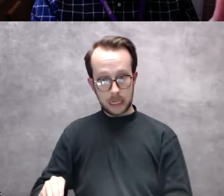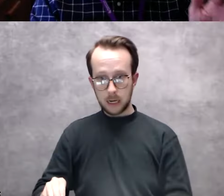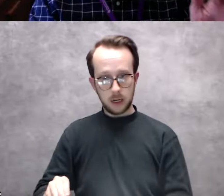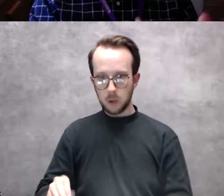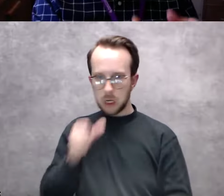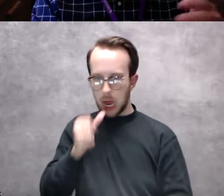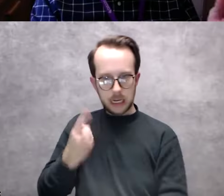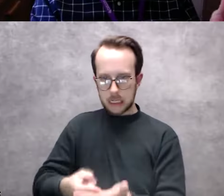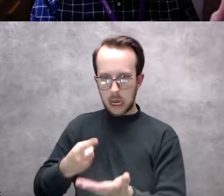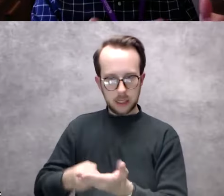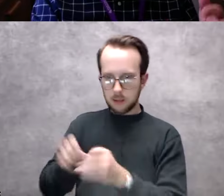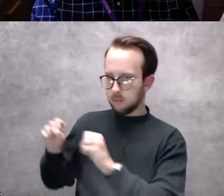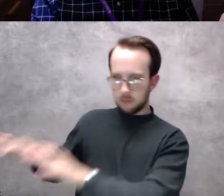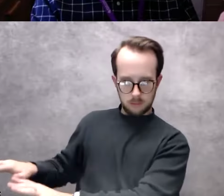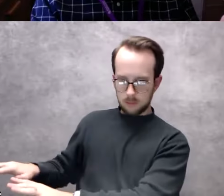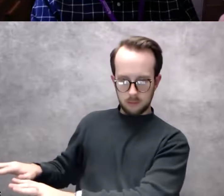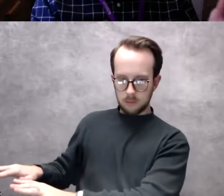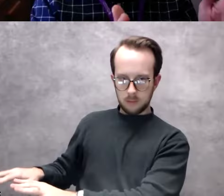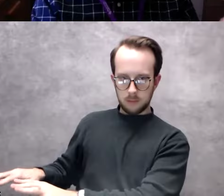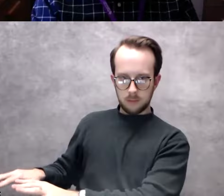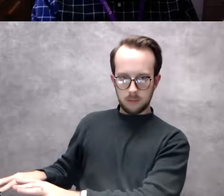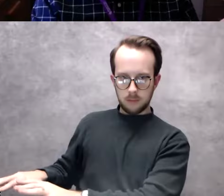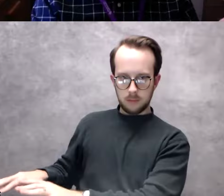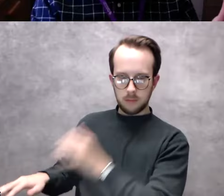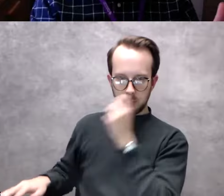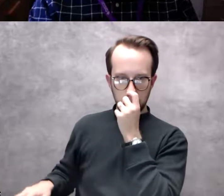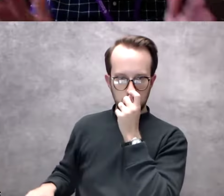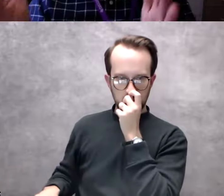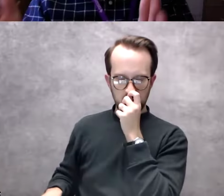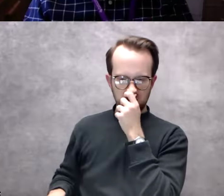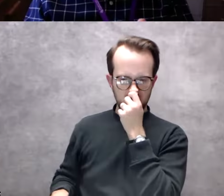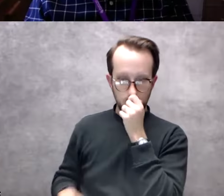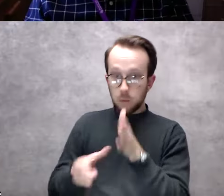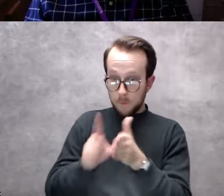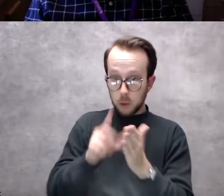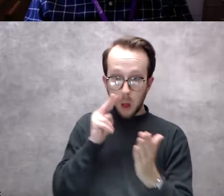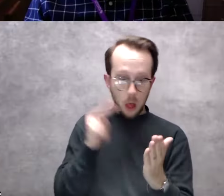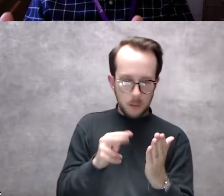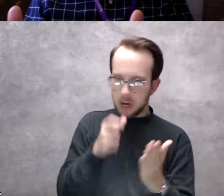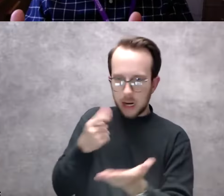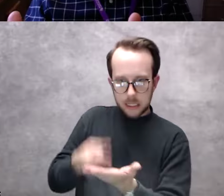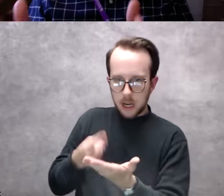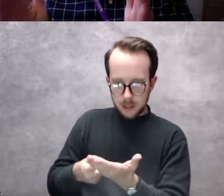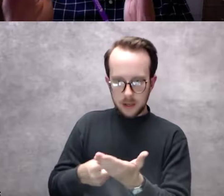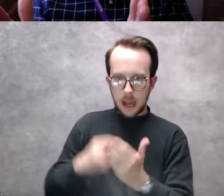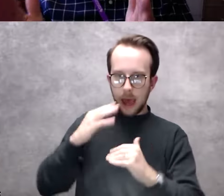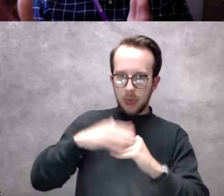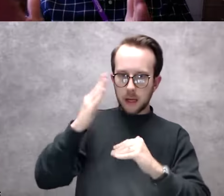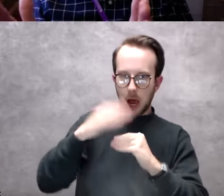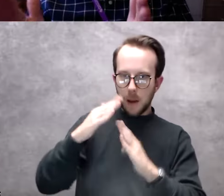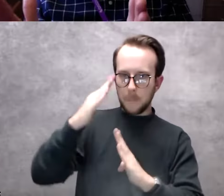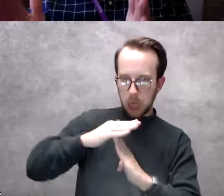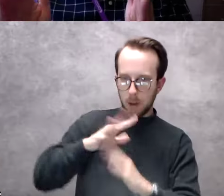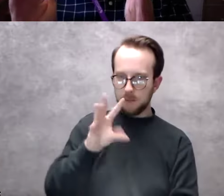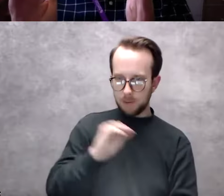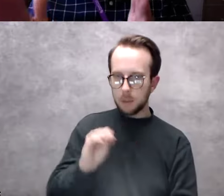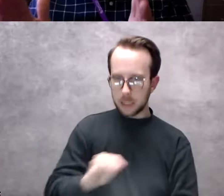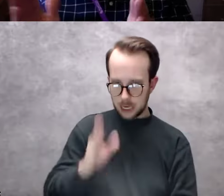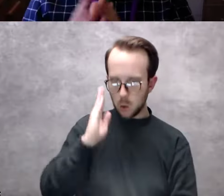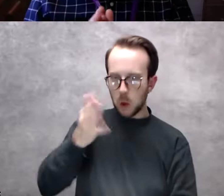discussed. You'll know what the reviewers think, but you won't have that discussion. And then the top 50% of those grants will actually be